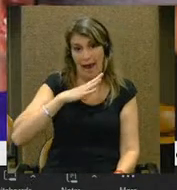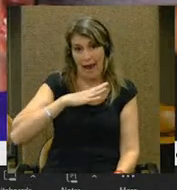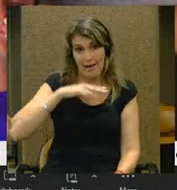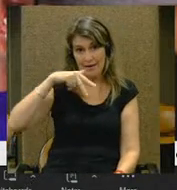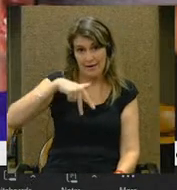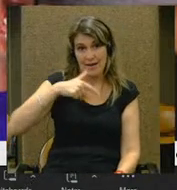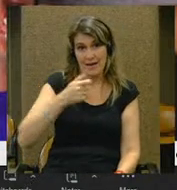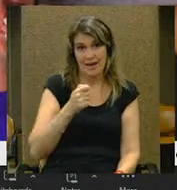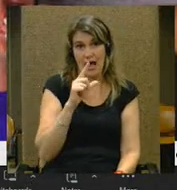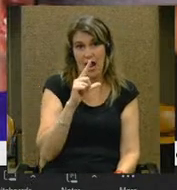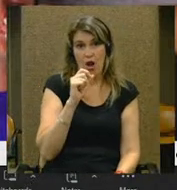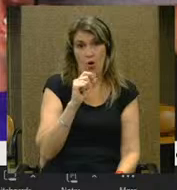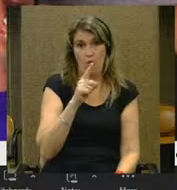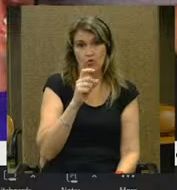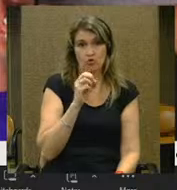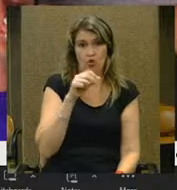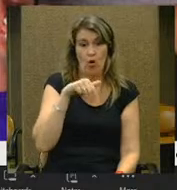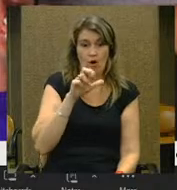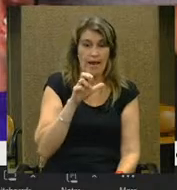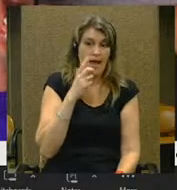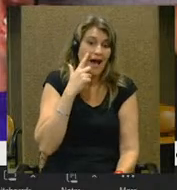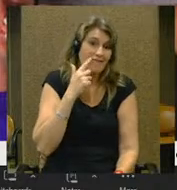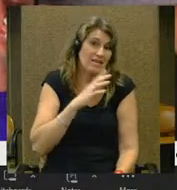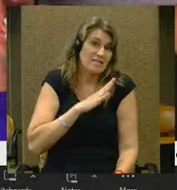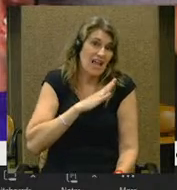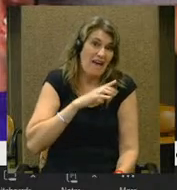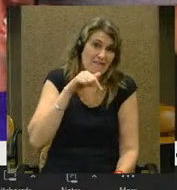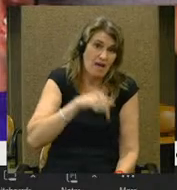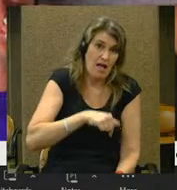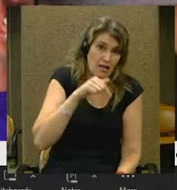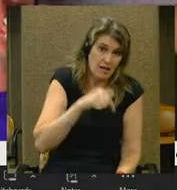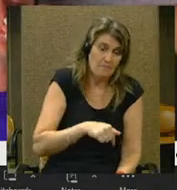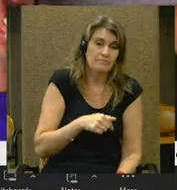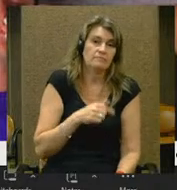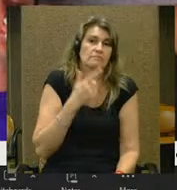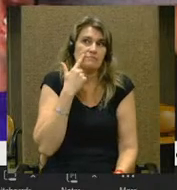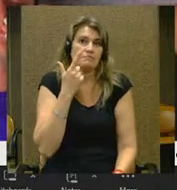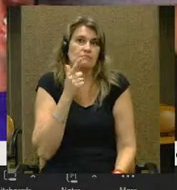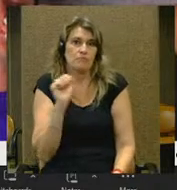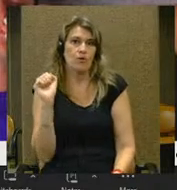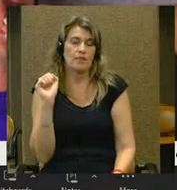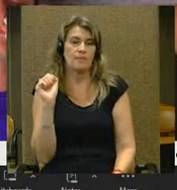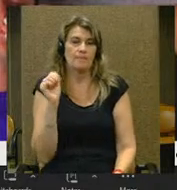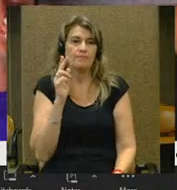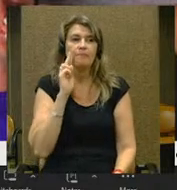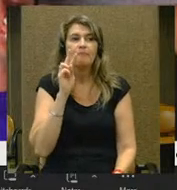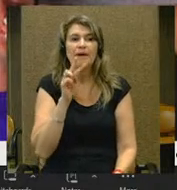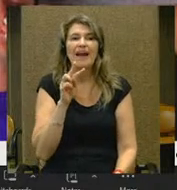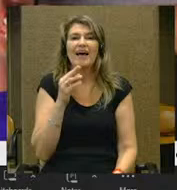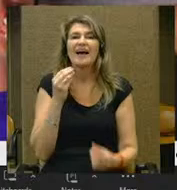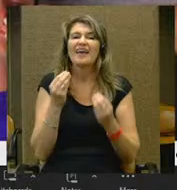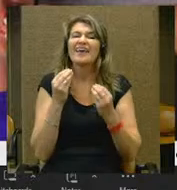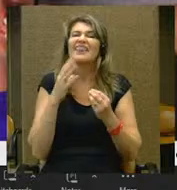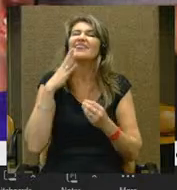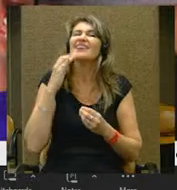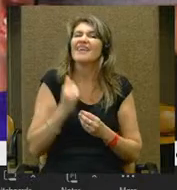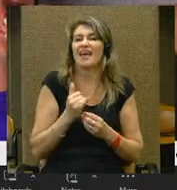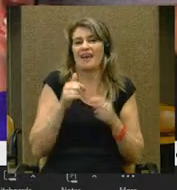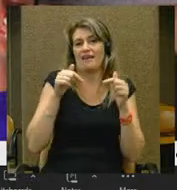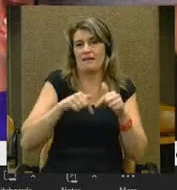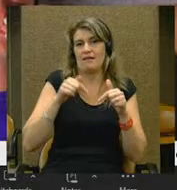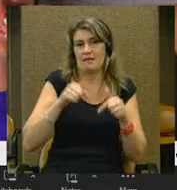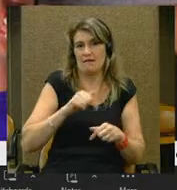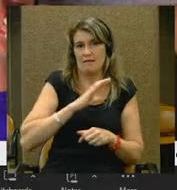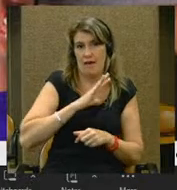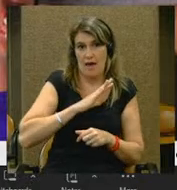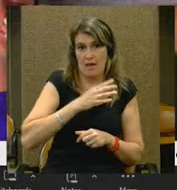but this is something you'll want to look into right now and really begin figuring out what do you currently have available, and also how hard would it